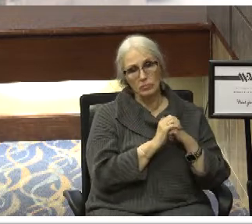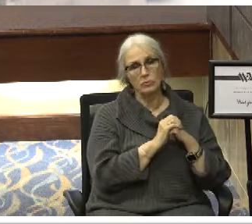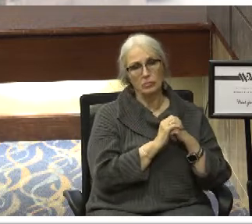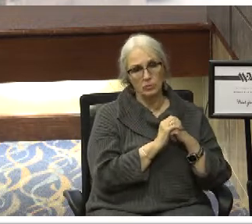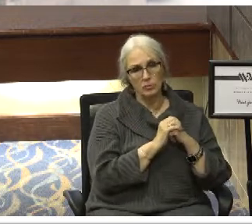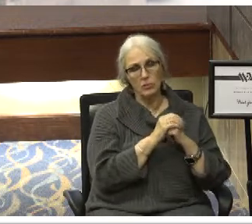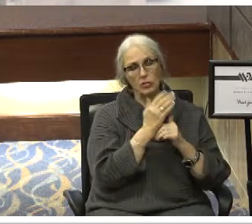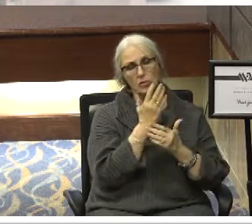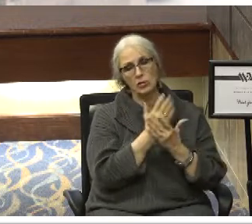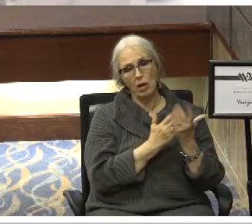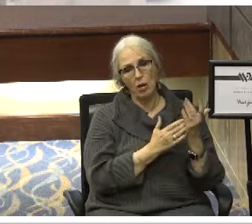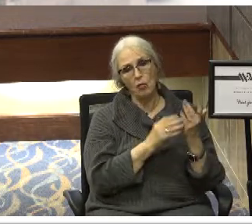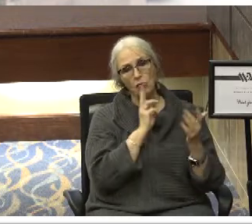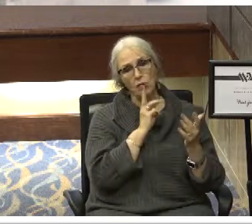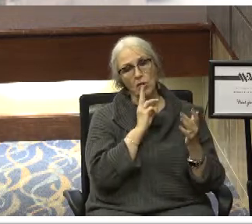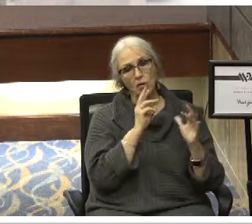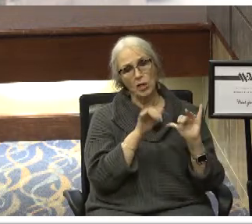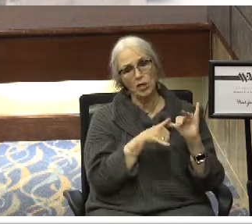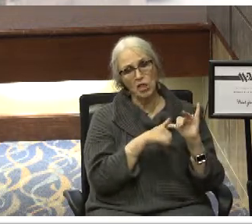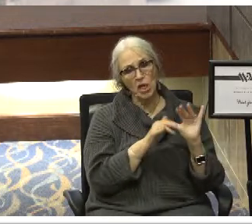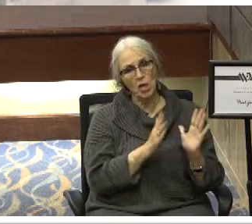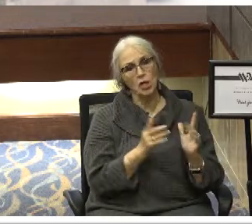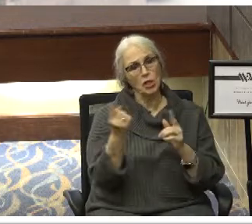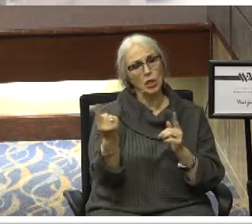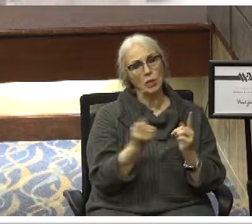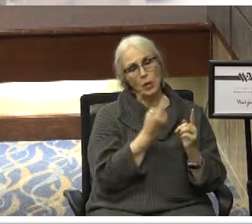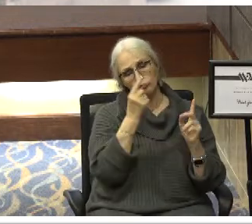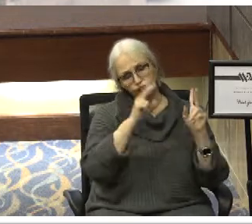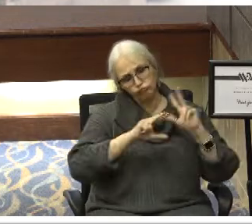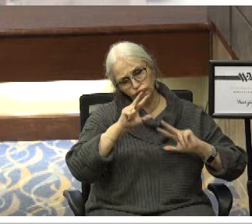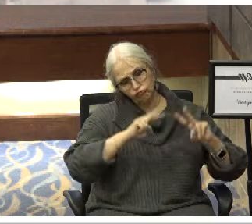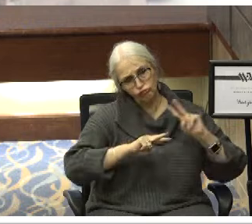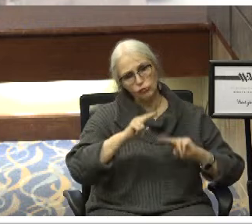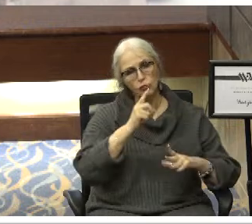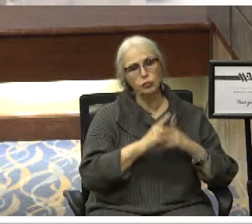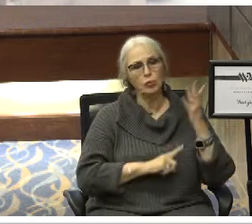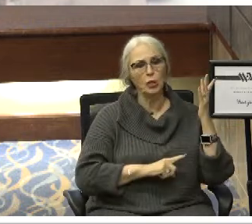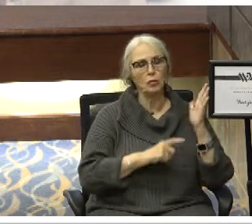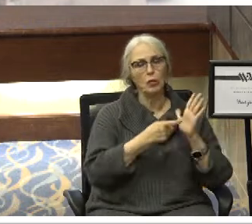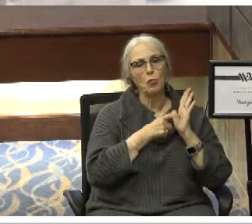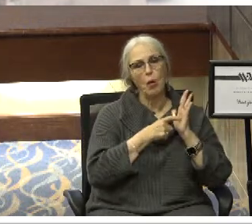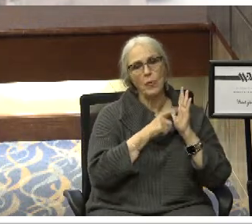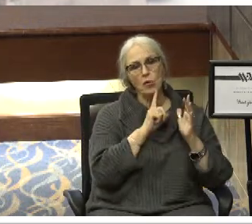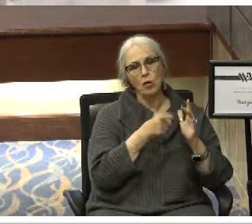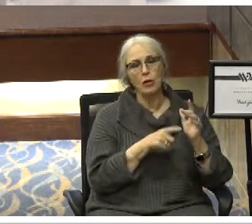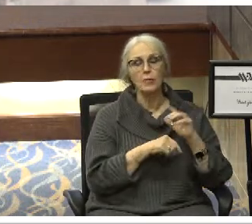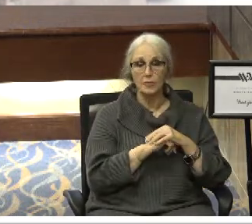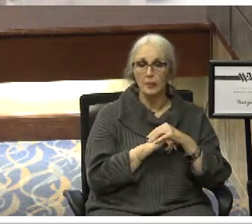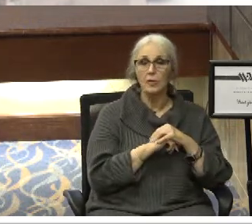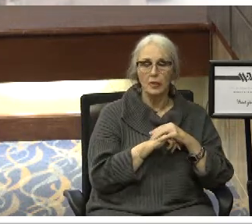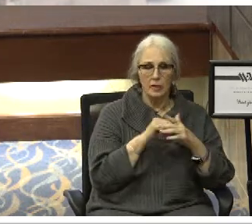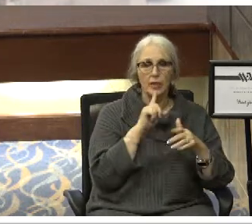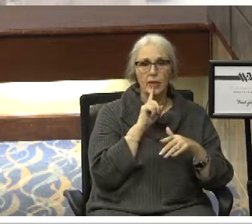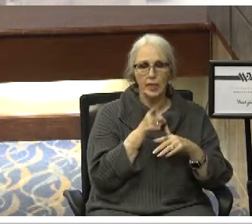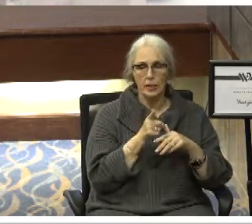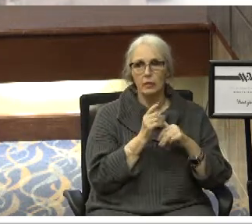stormwater management group to figure out what the requirements are, but this property is in the floodplain. But